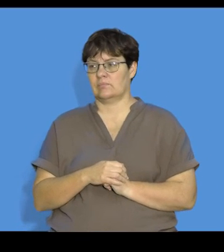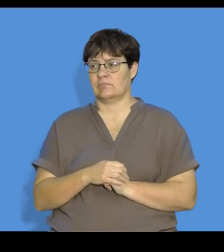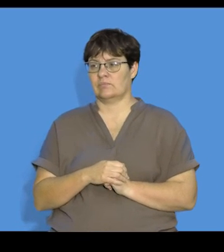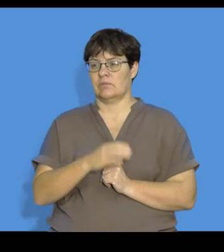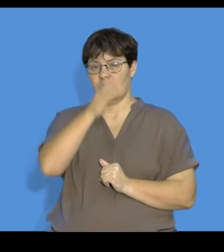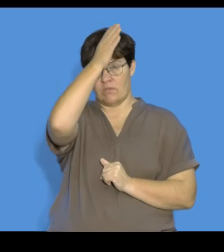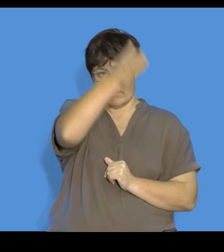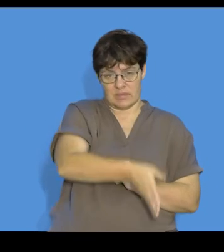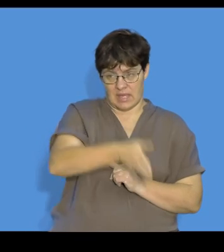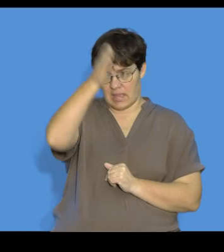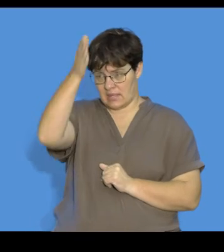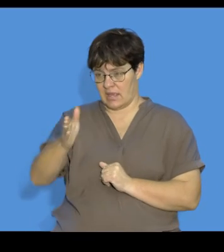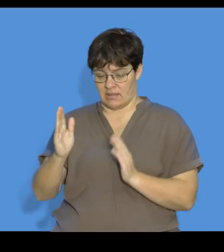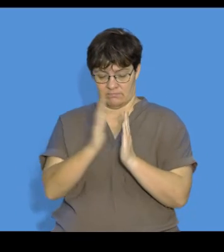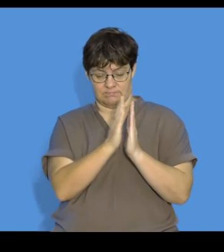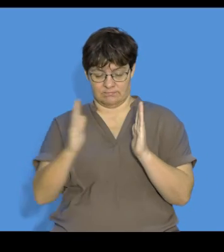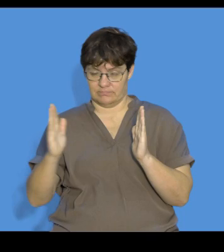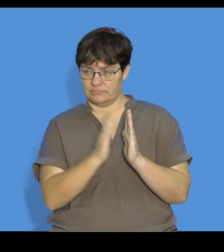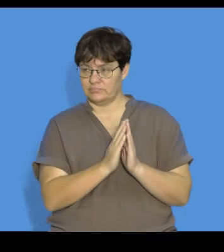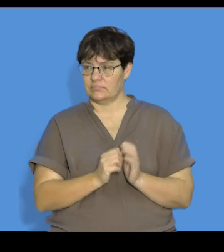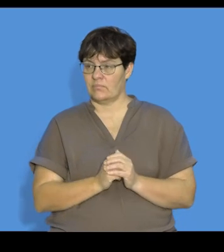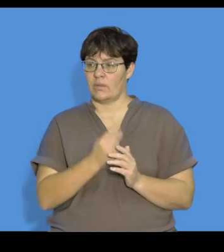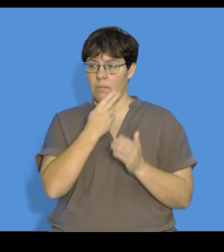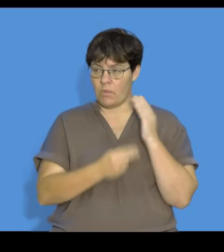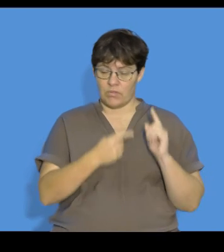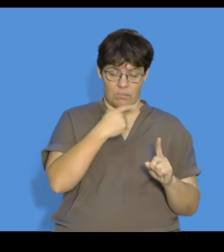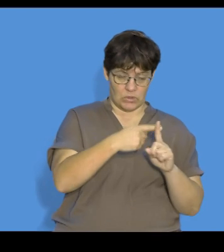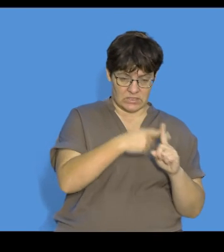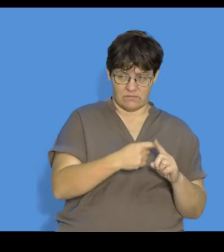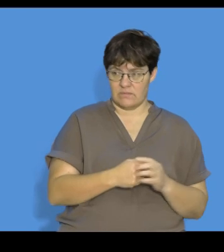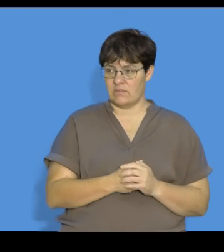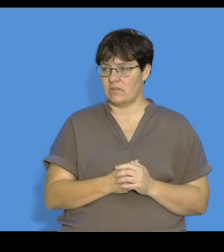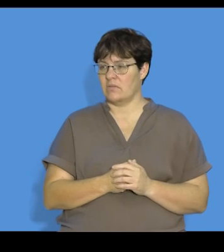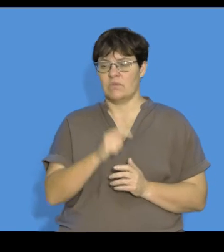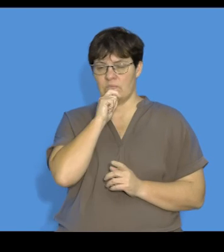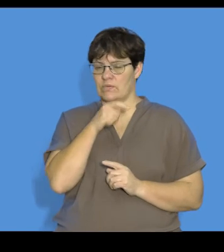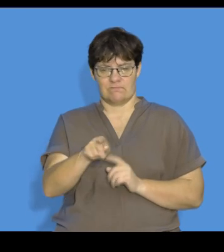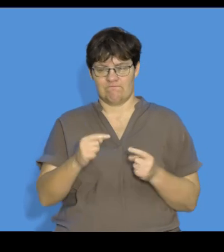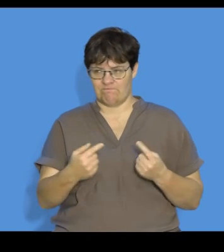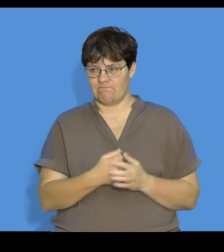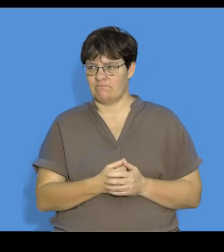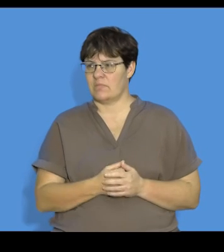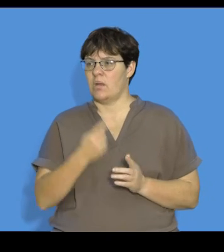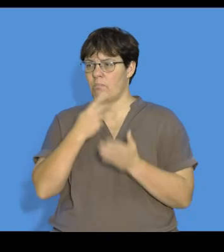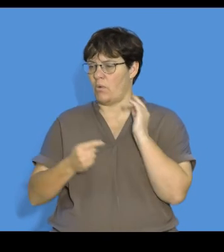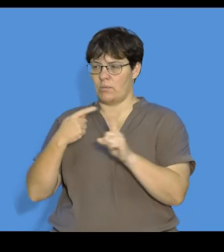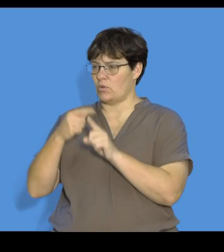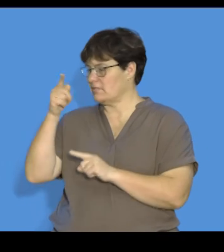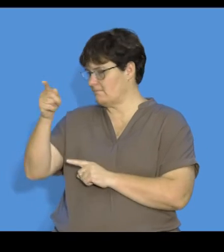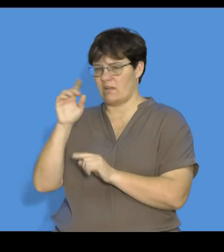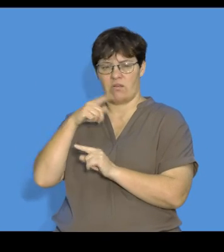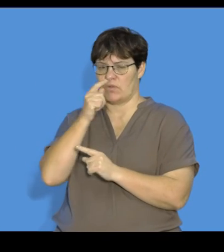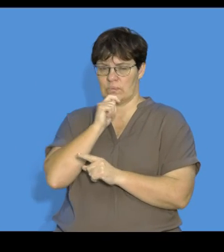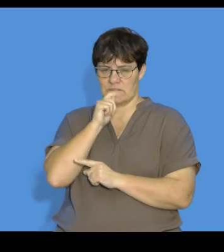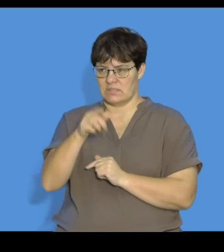can see that from there to there, right? Here they are both positive, so I can't use that. They are